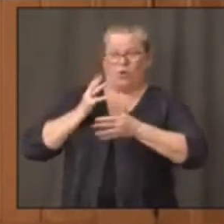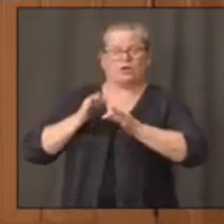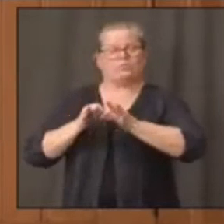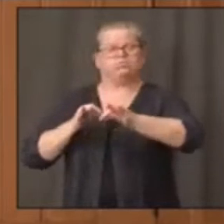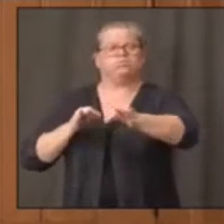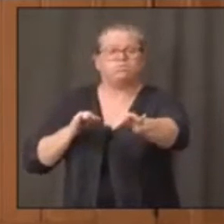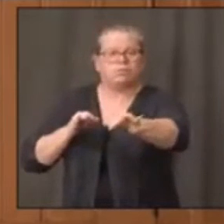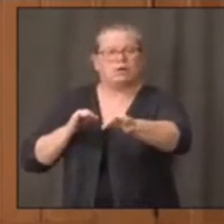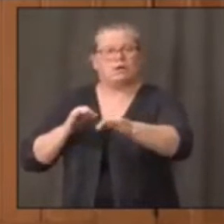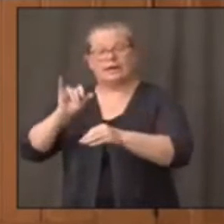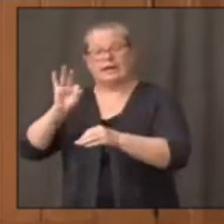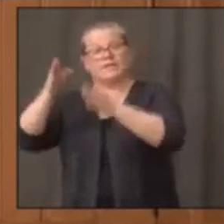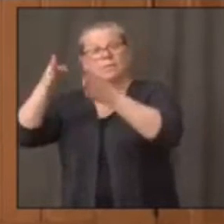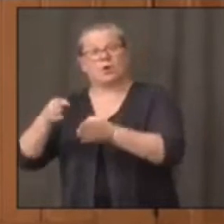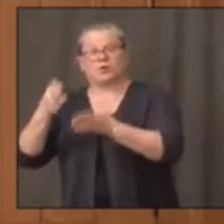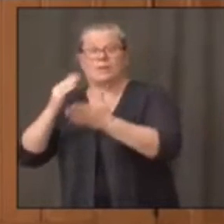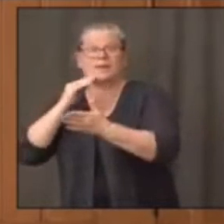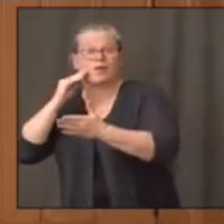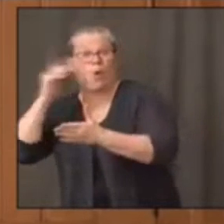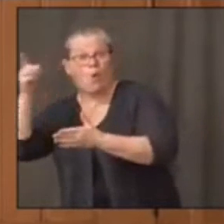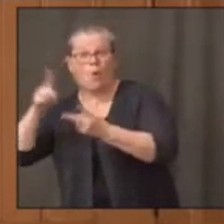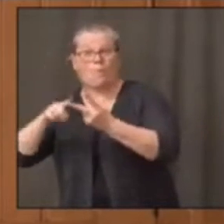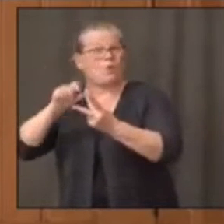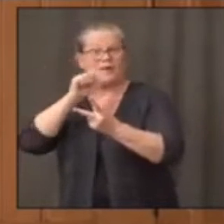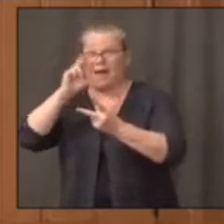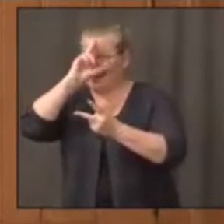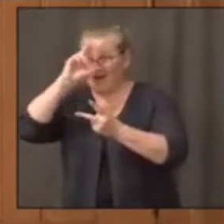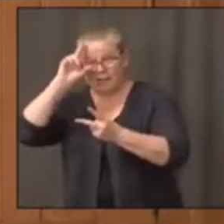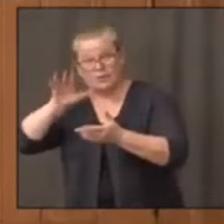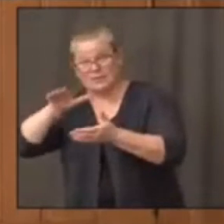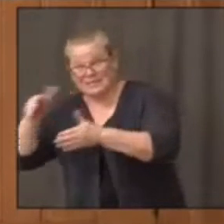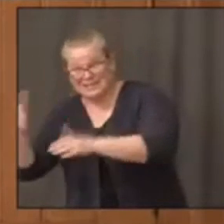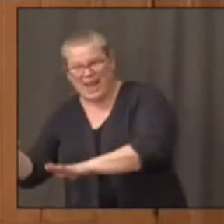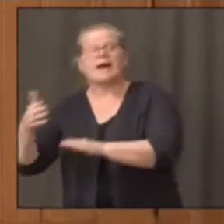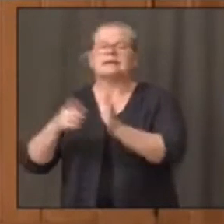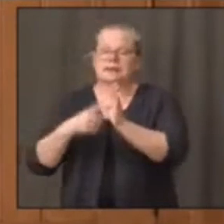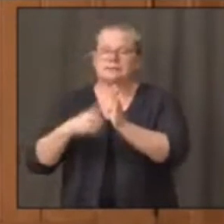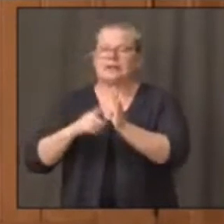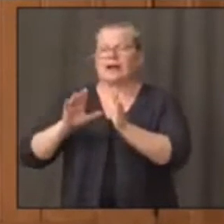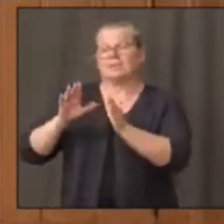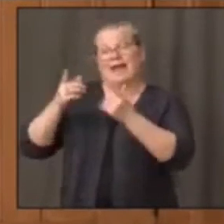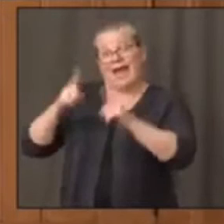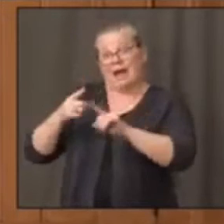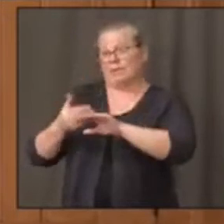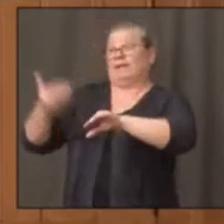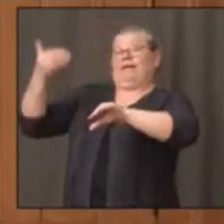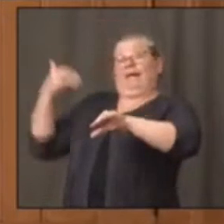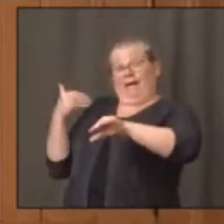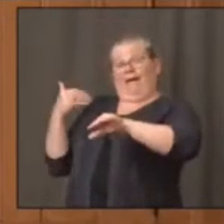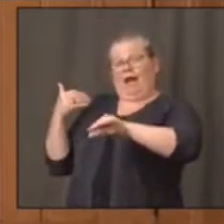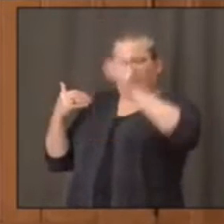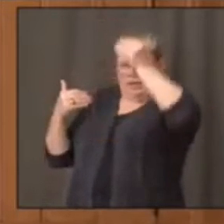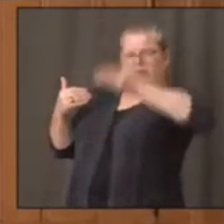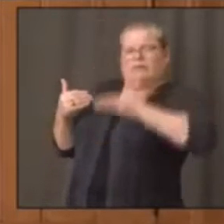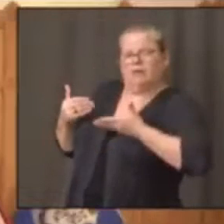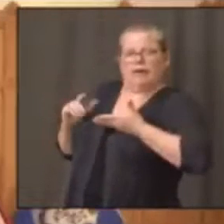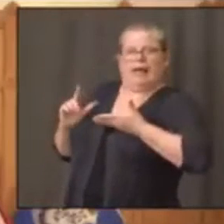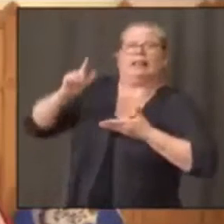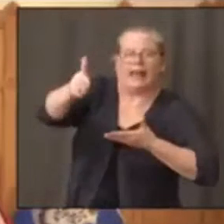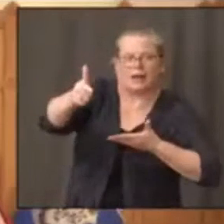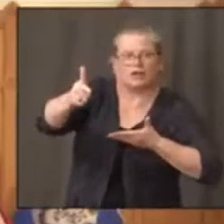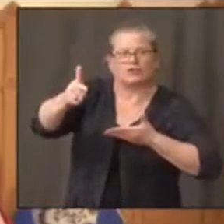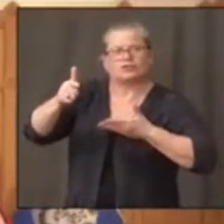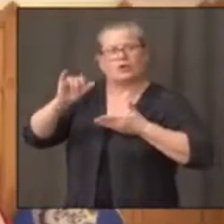are looking to dig into that. I wouldn't read too much into it right now. question for